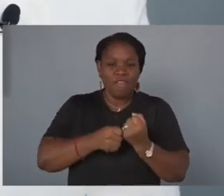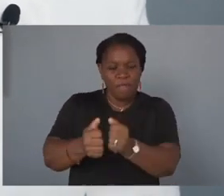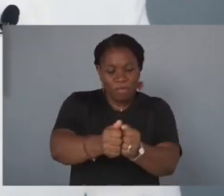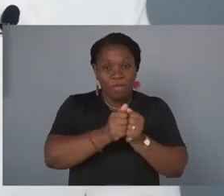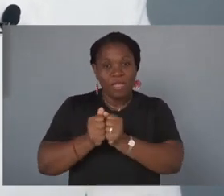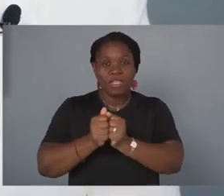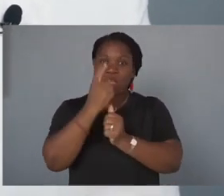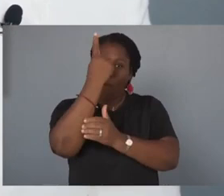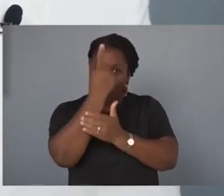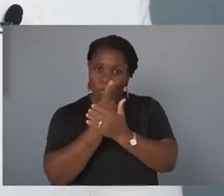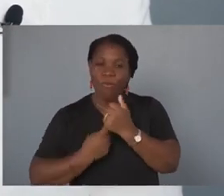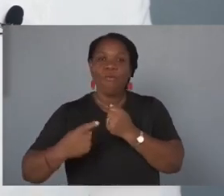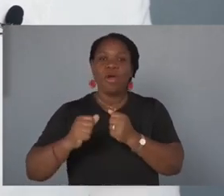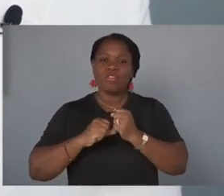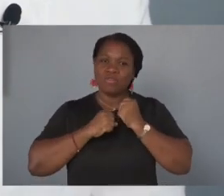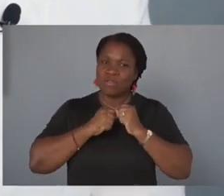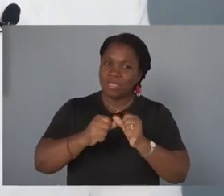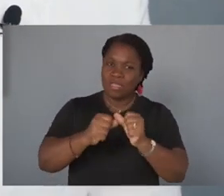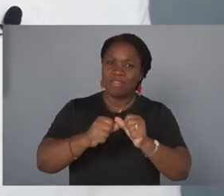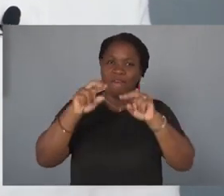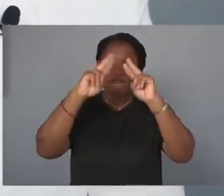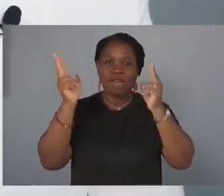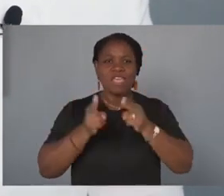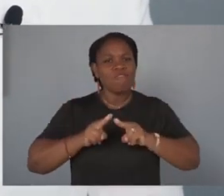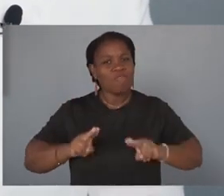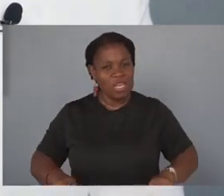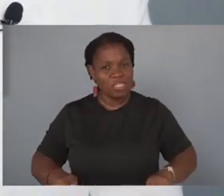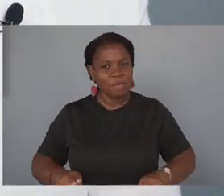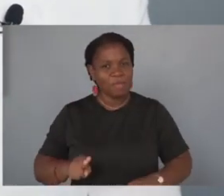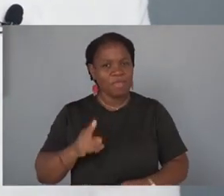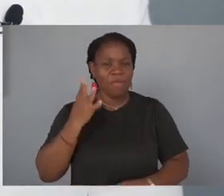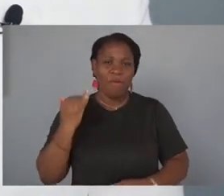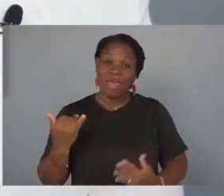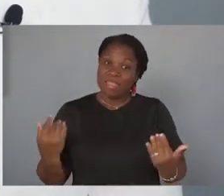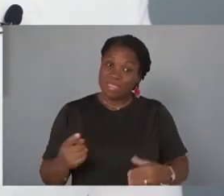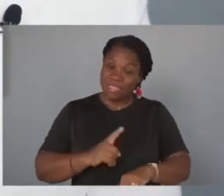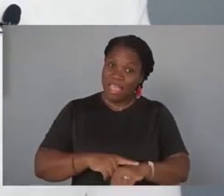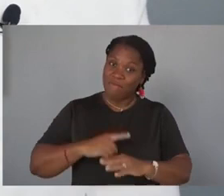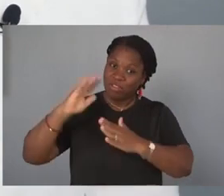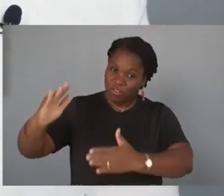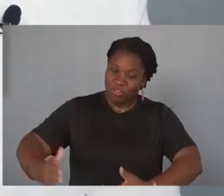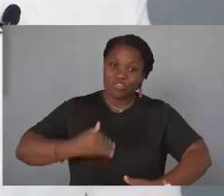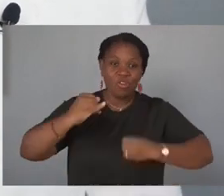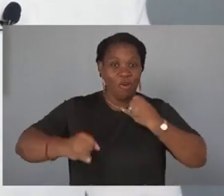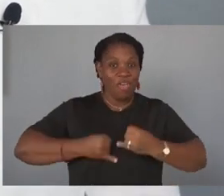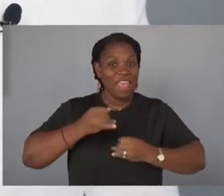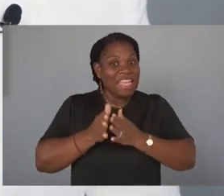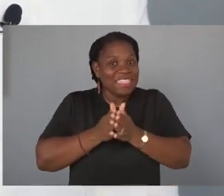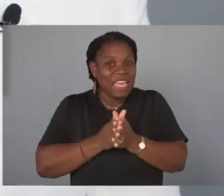bonds that unite us as one resilient Federation. While the celebrations bring joy and excitement,